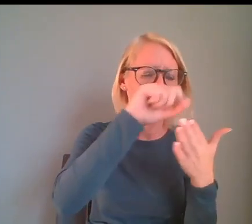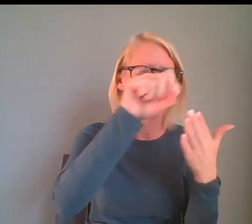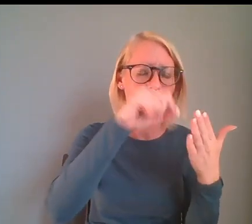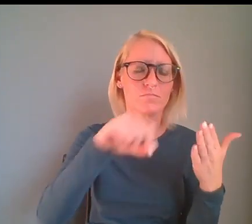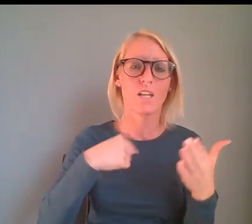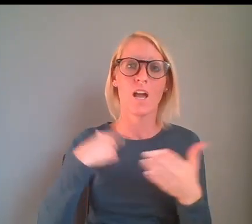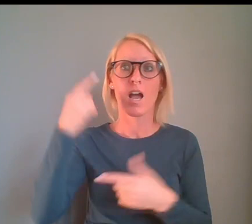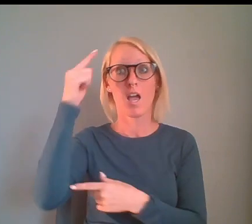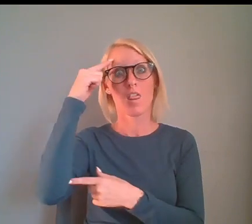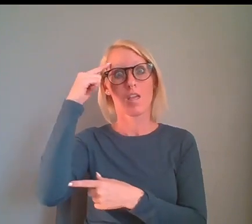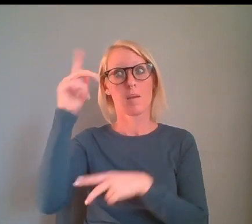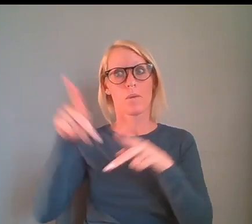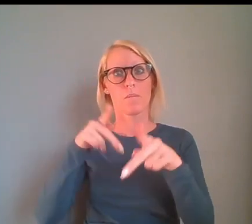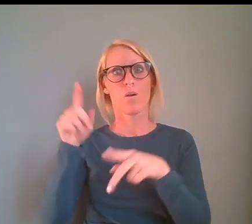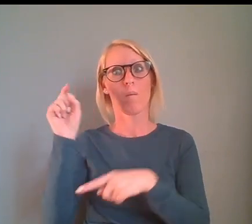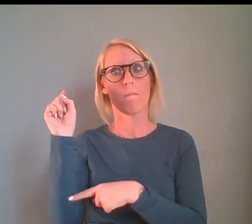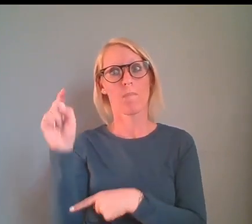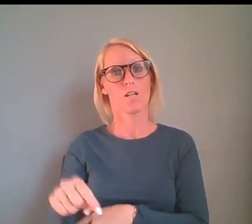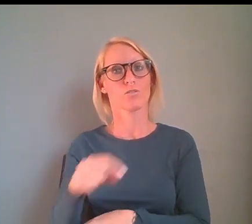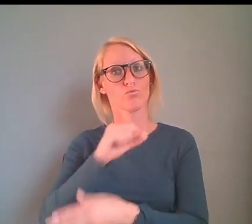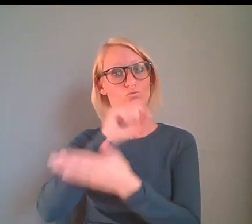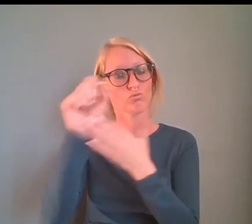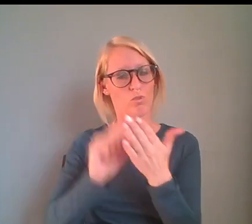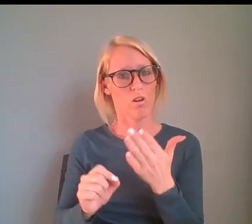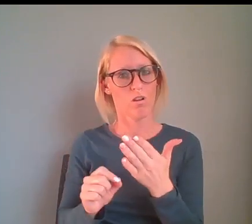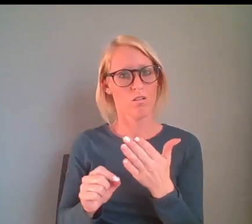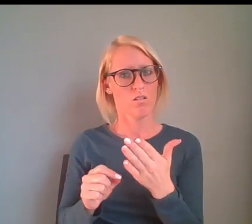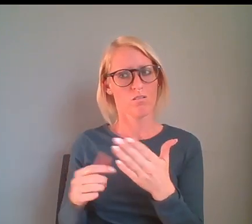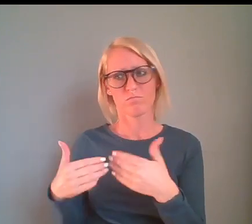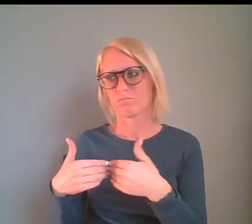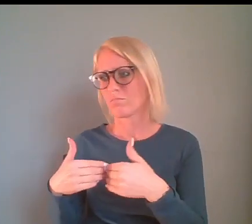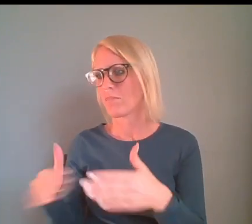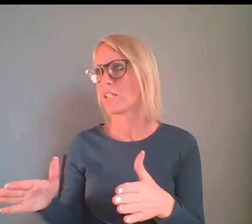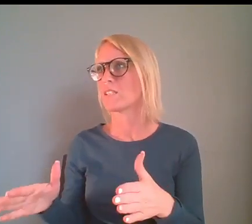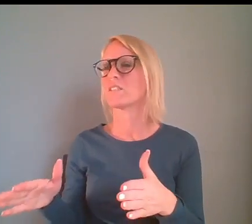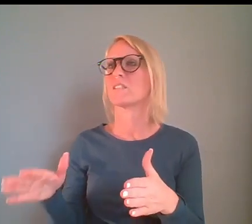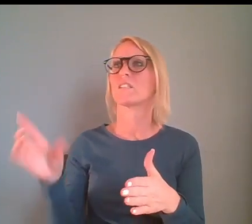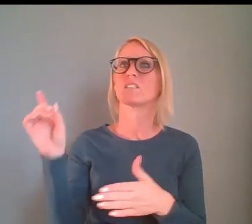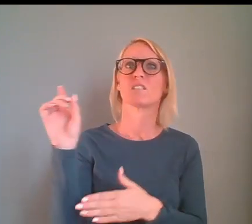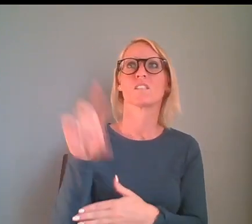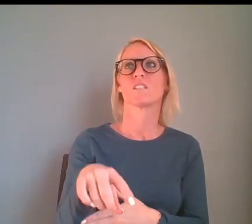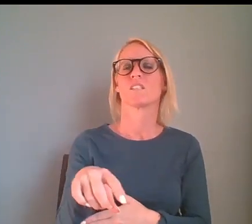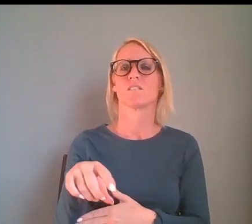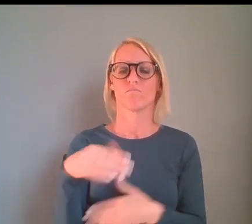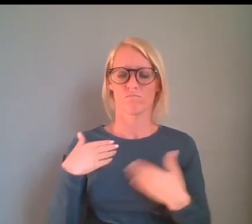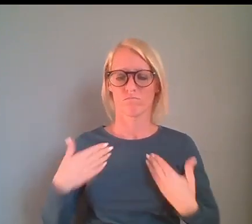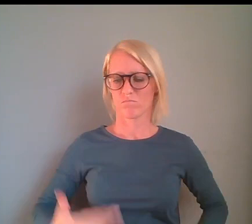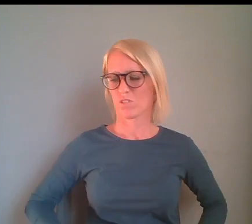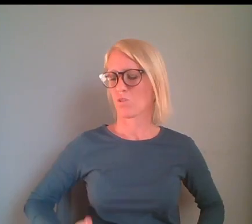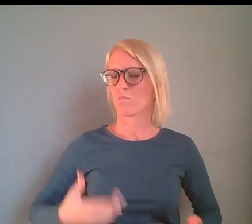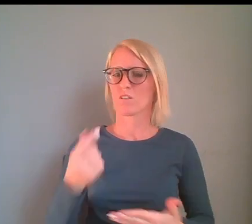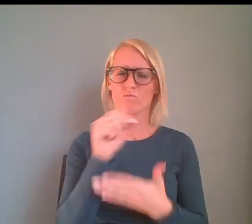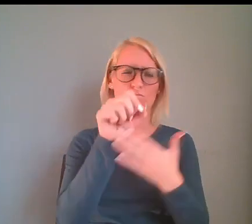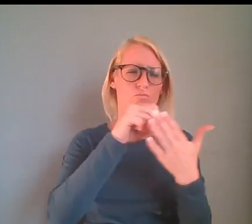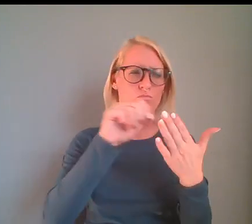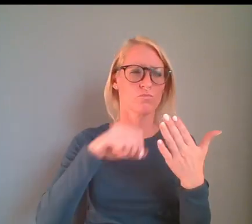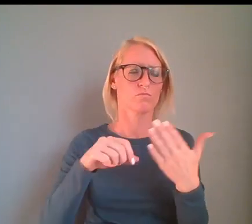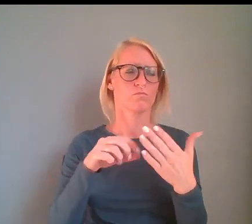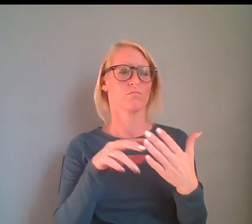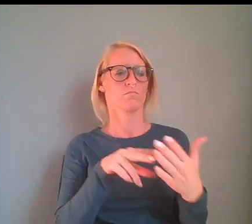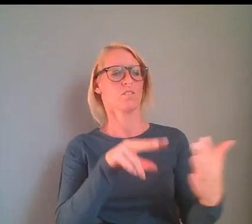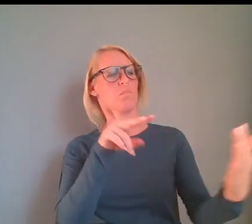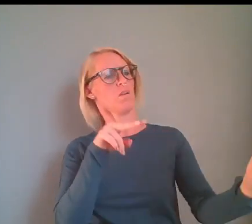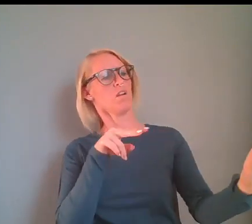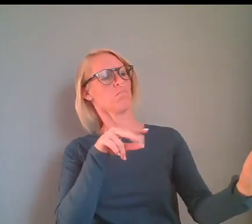to draw. I think there's a basic need for human beings to make marks that you can stand back from and say, hey, I did